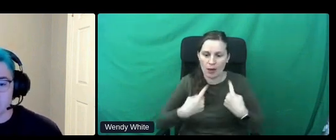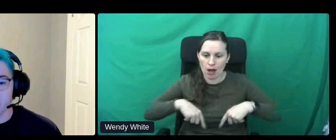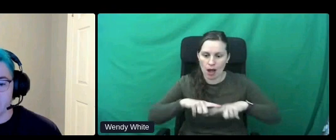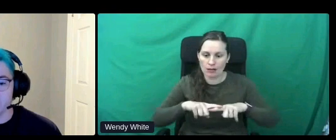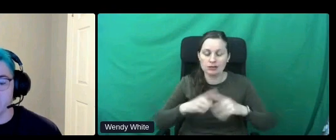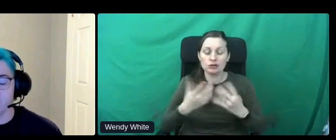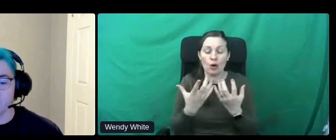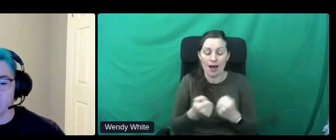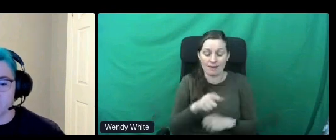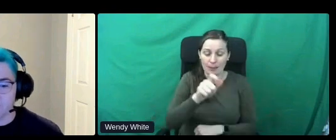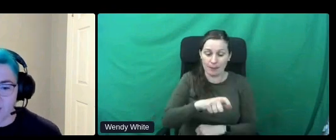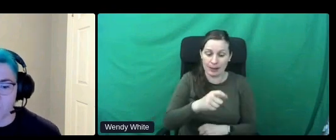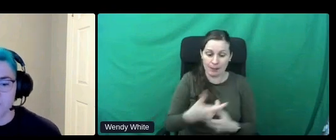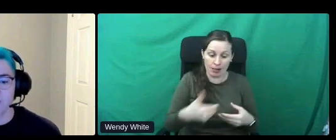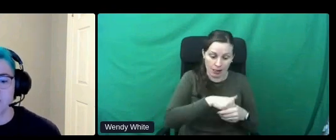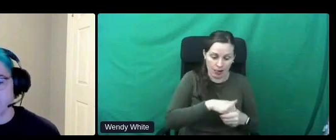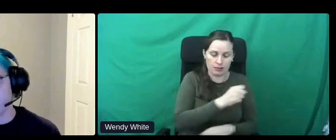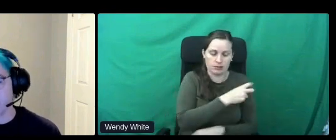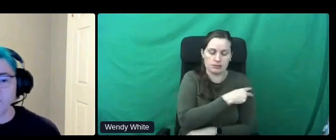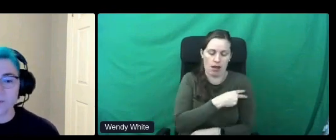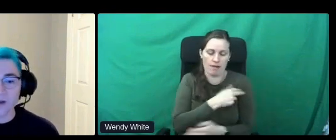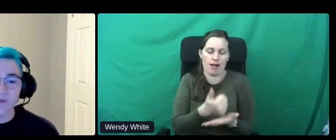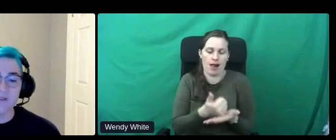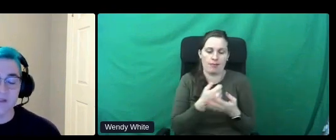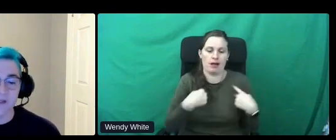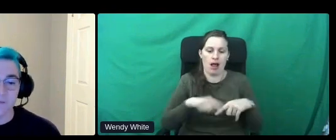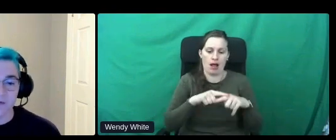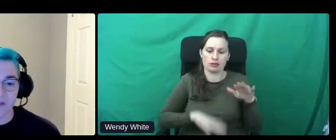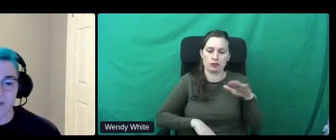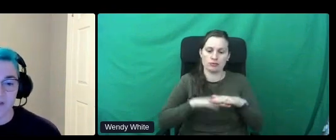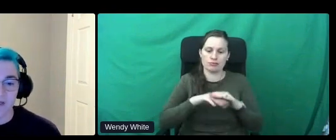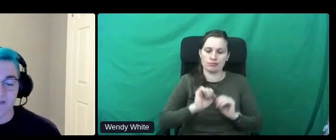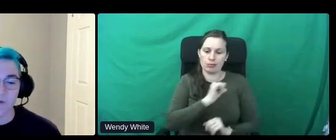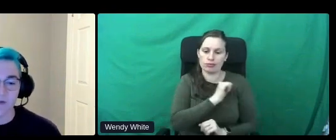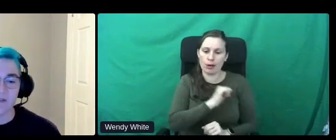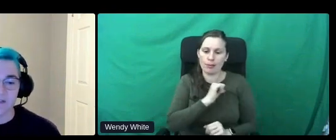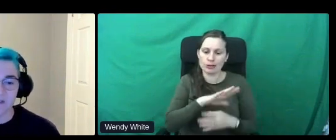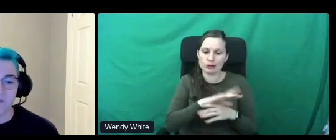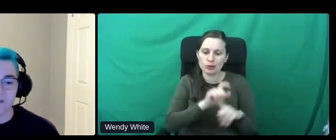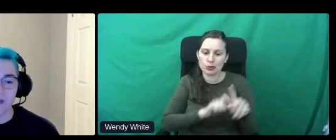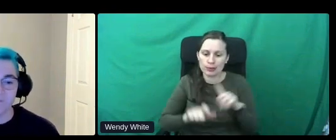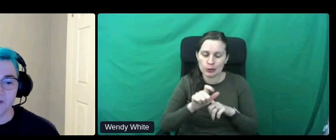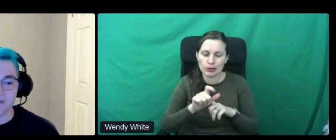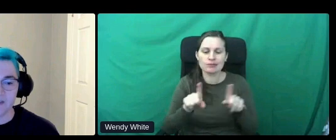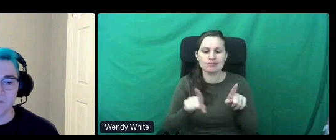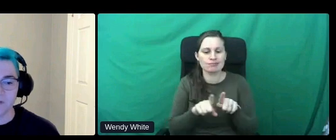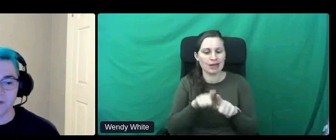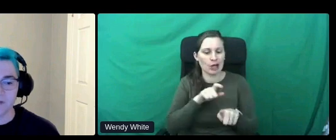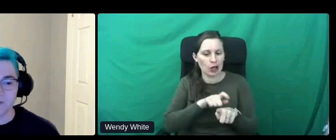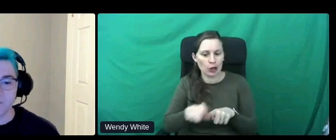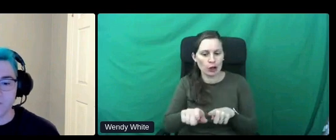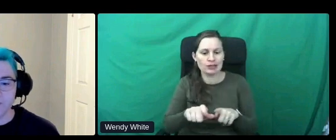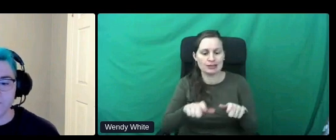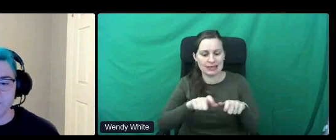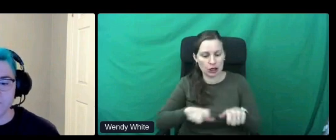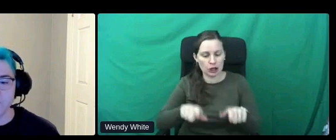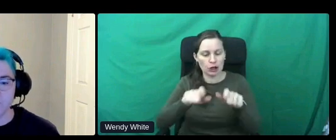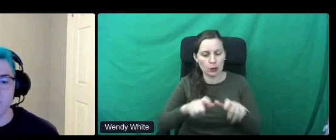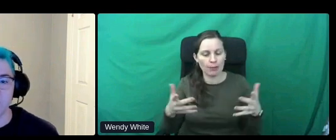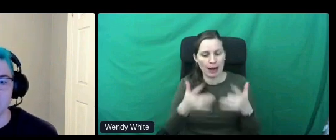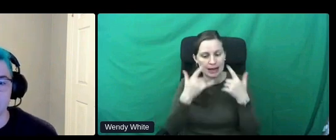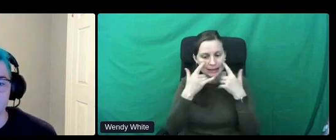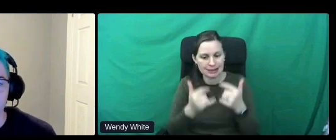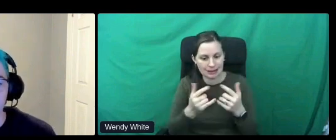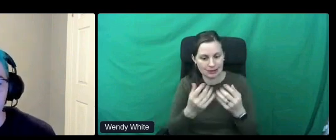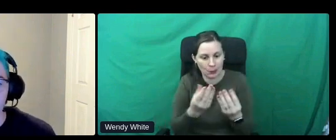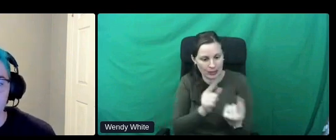on staff helps us to fill that promise to the community, as well as continuing to have playtests with folks from the